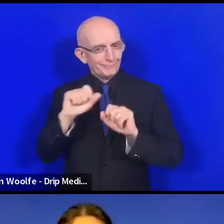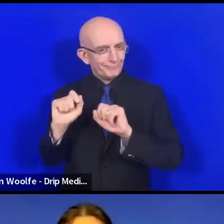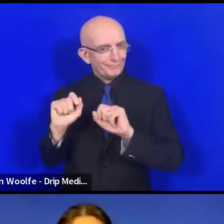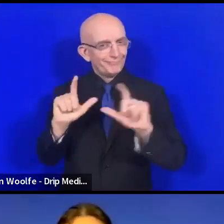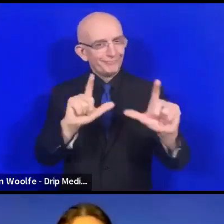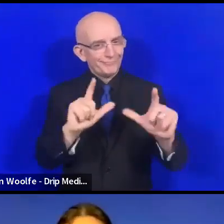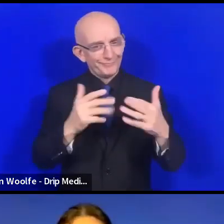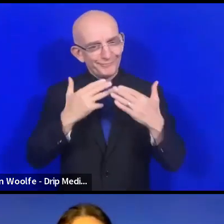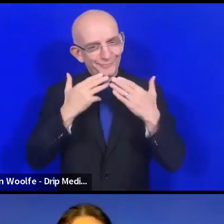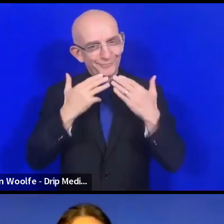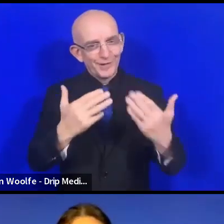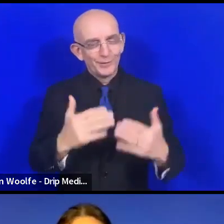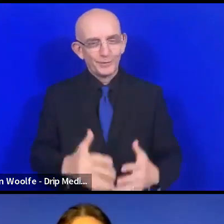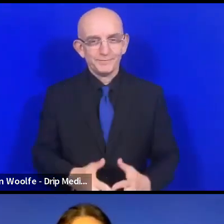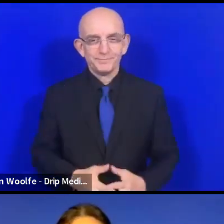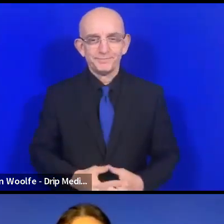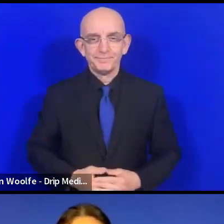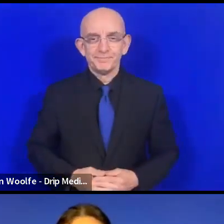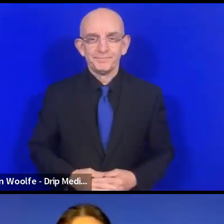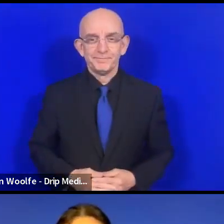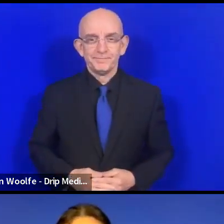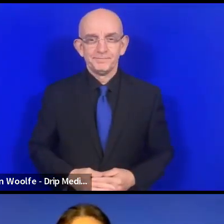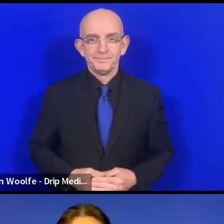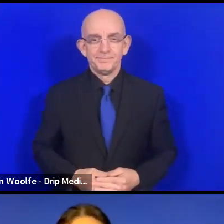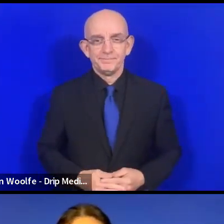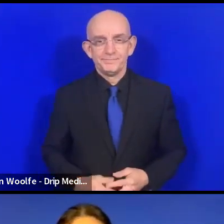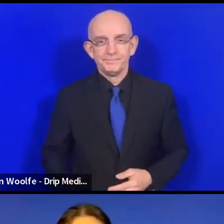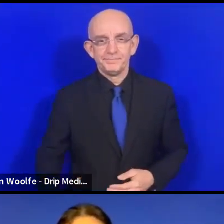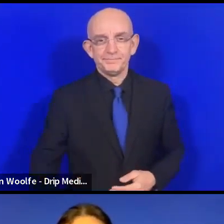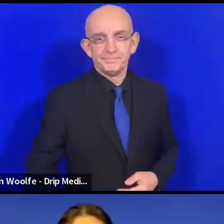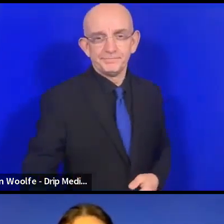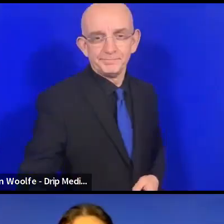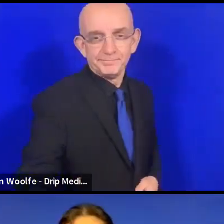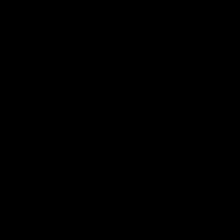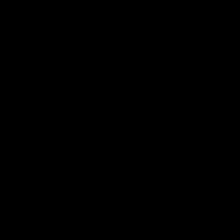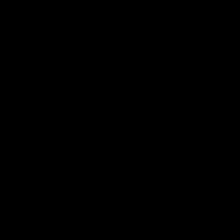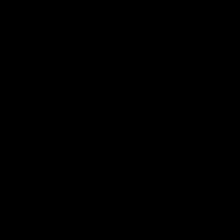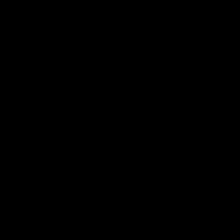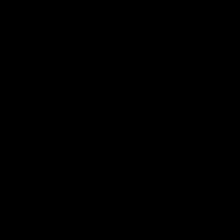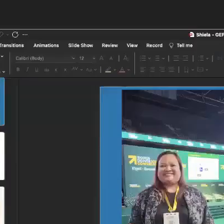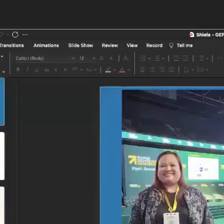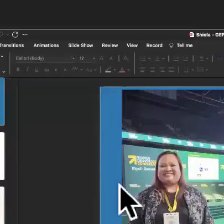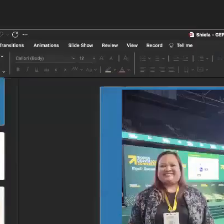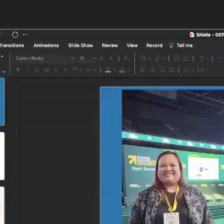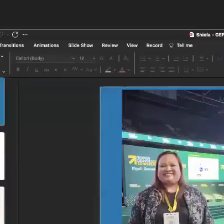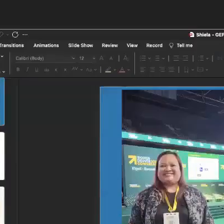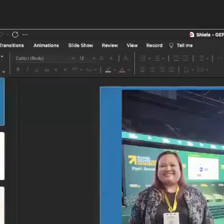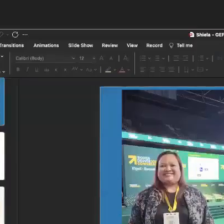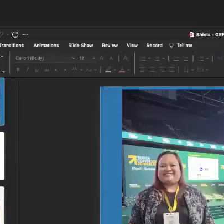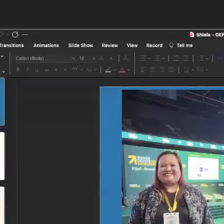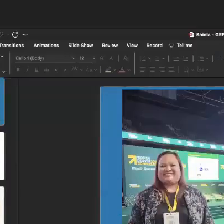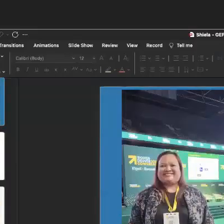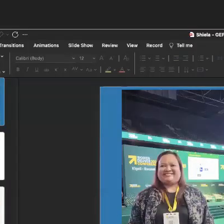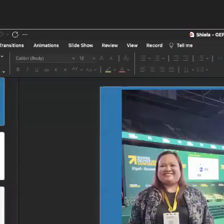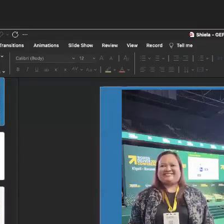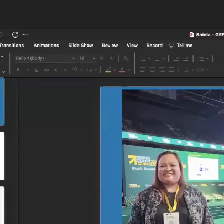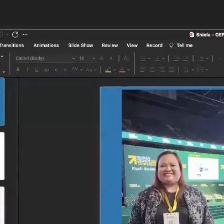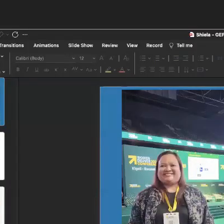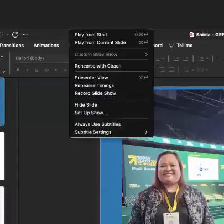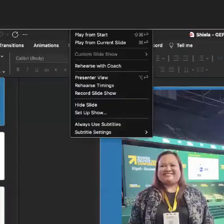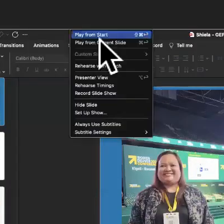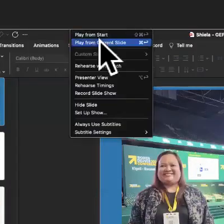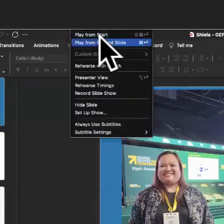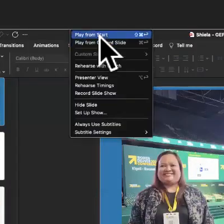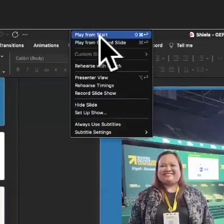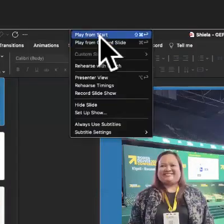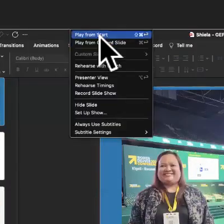day, everyone. I'm Sheila from the Philippines, but I'm currently speaking here in Germany. So